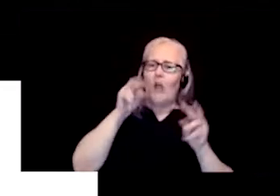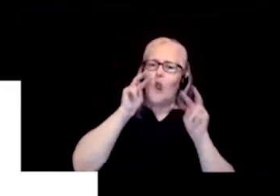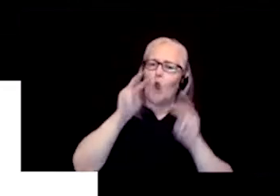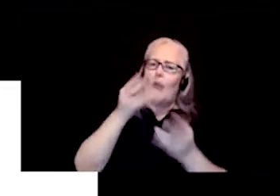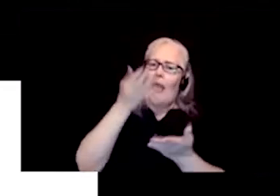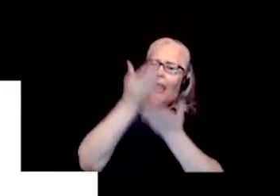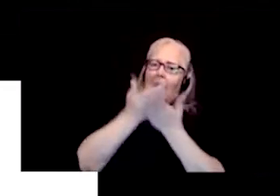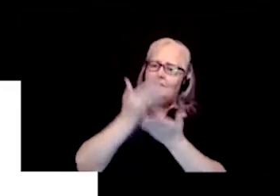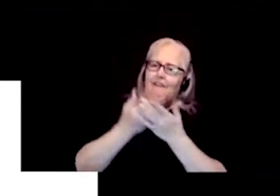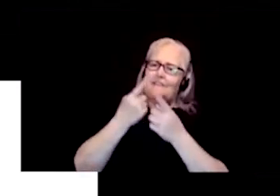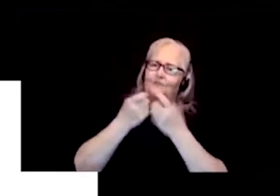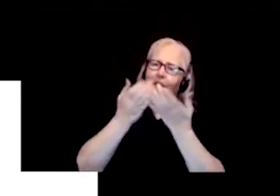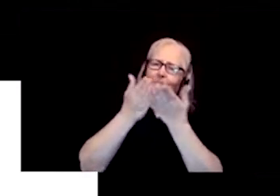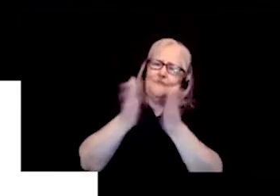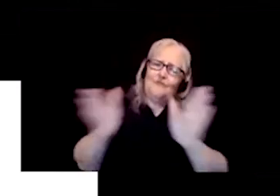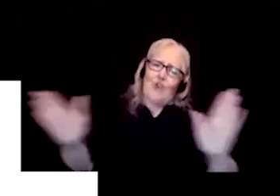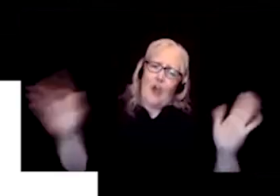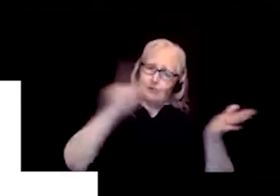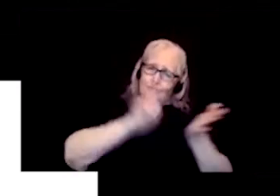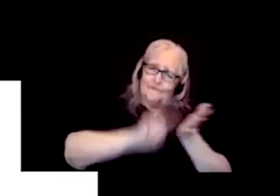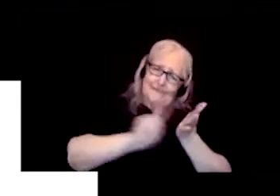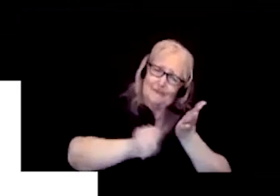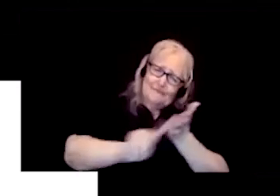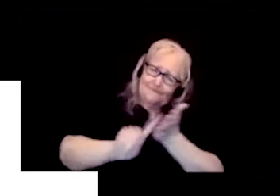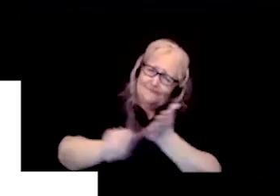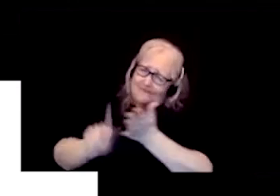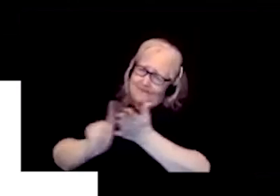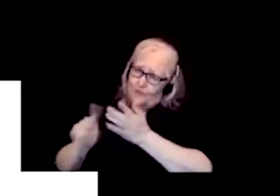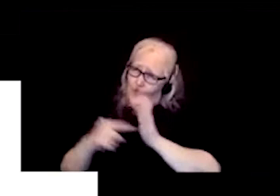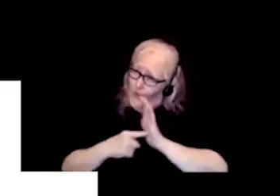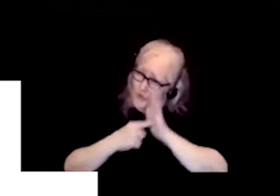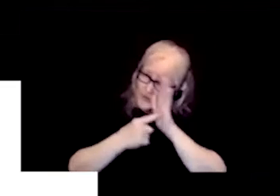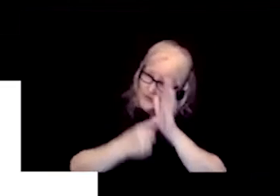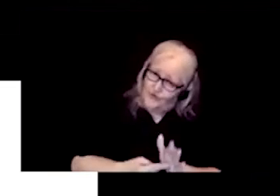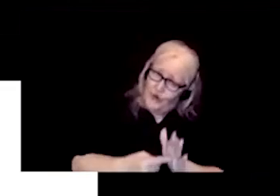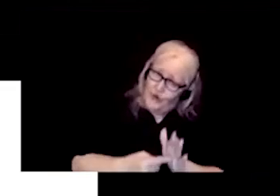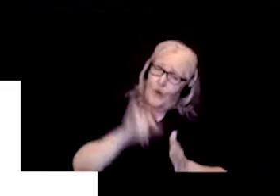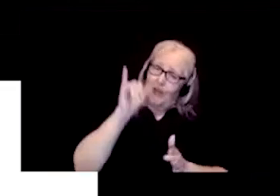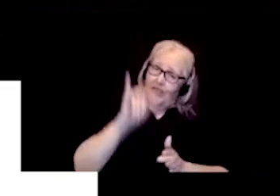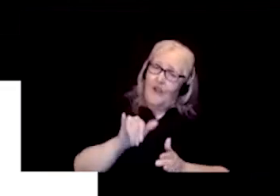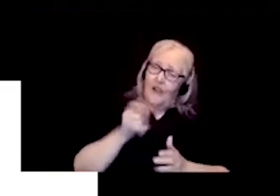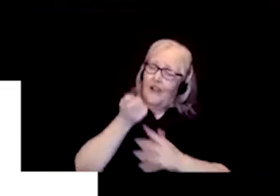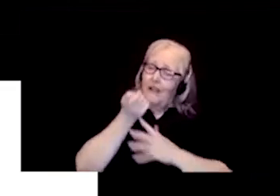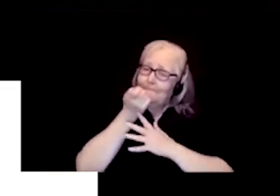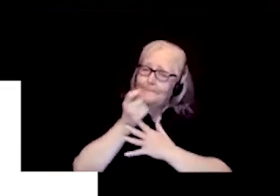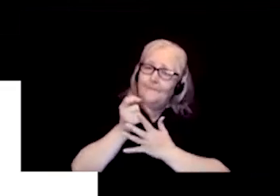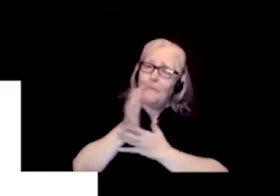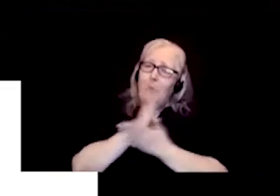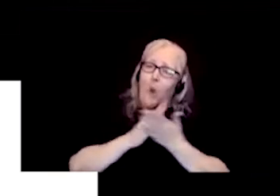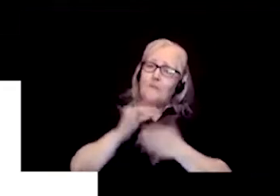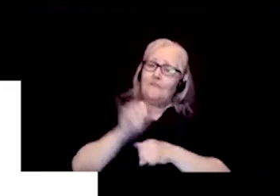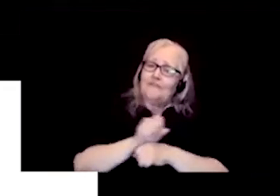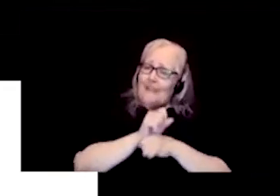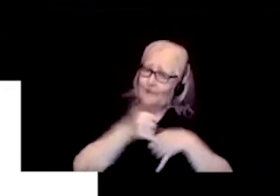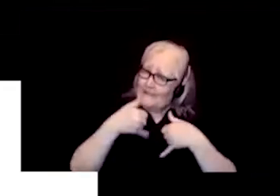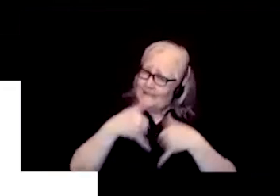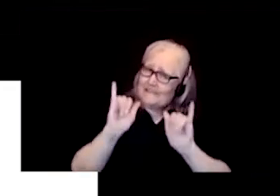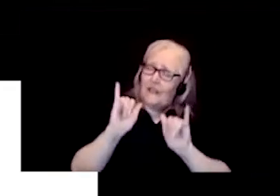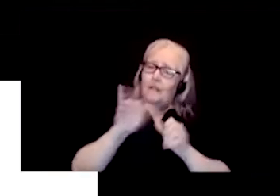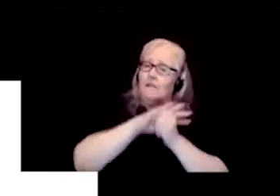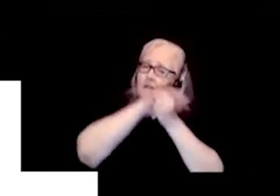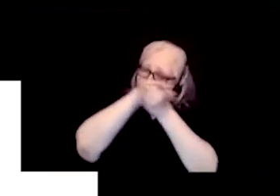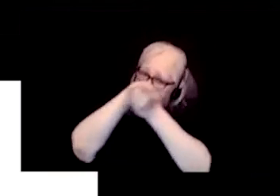research demonstrating the lasting impact that these vestiges of slavery, of segregation, and subsequent